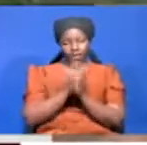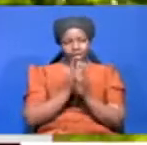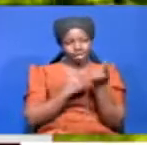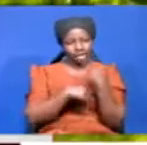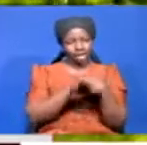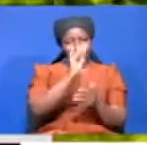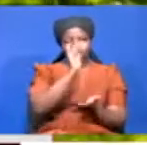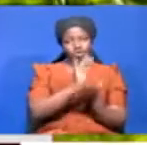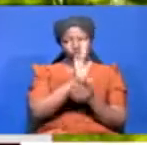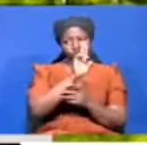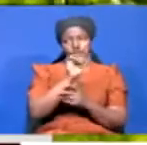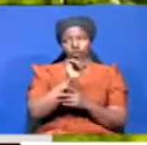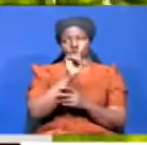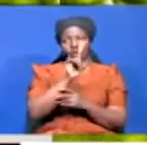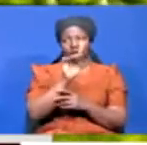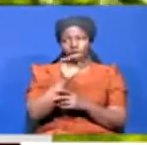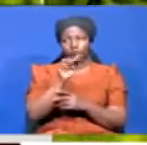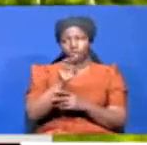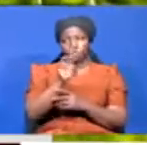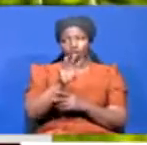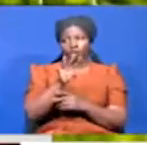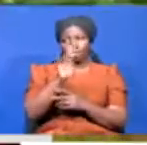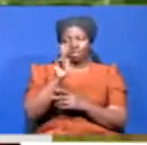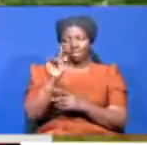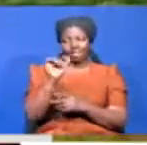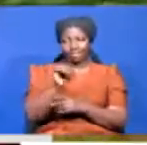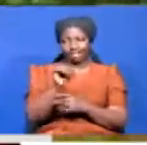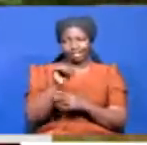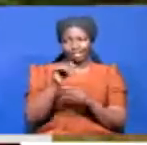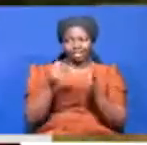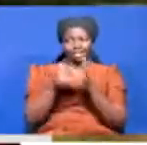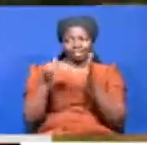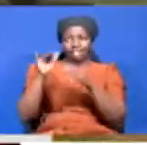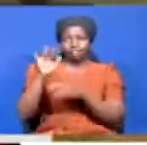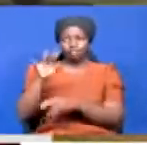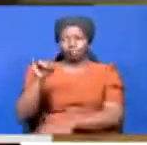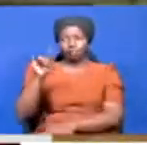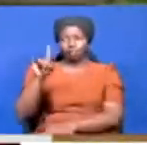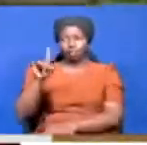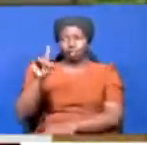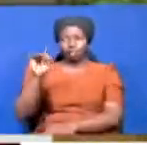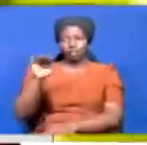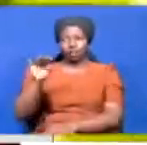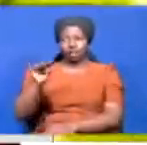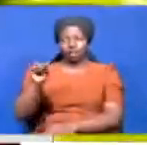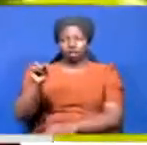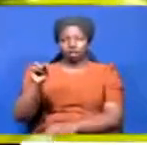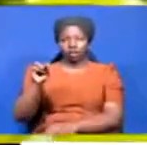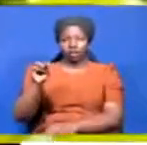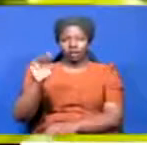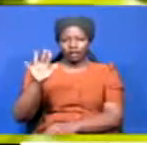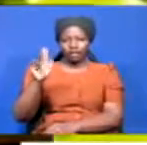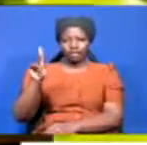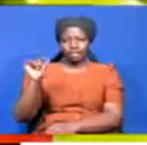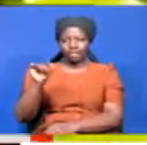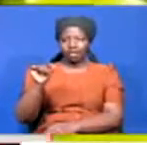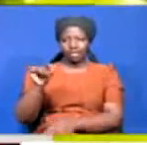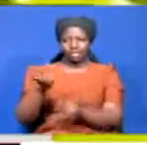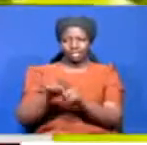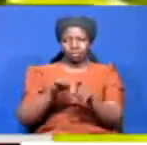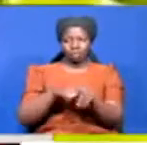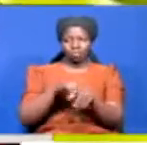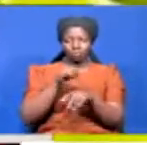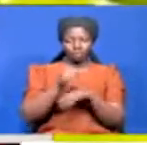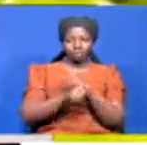2.14 million kilos against 4.15 million kilos for the corresponding period of 2021. This was attributed to